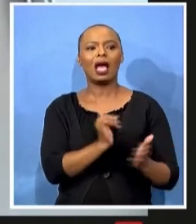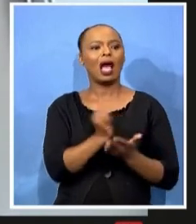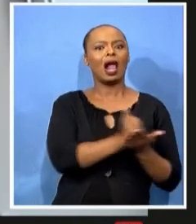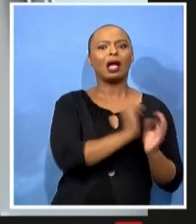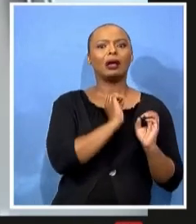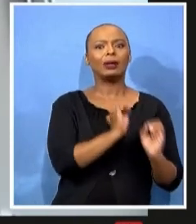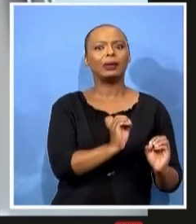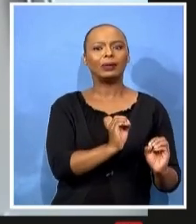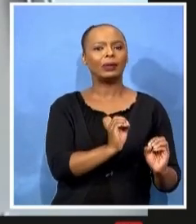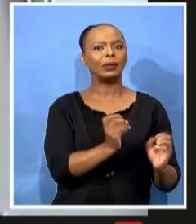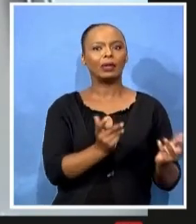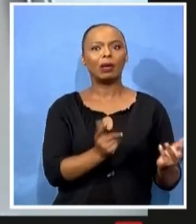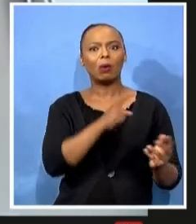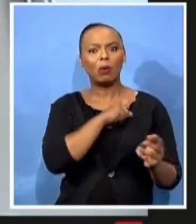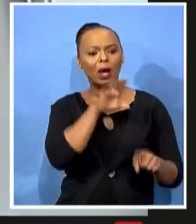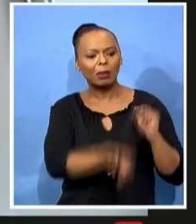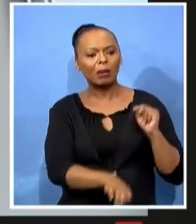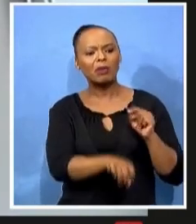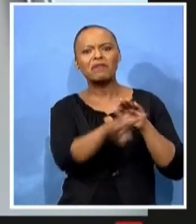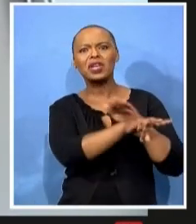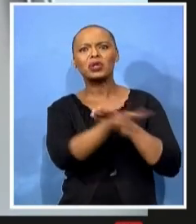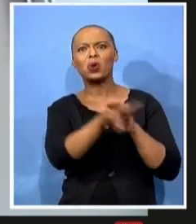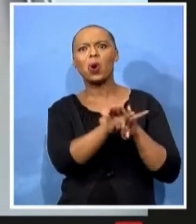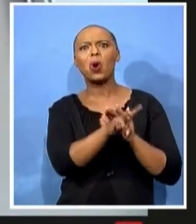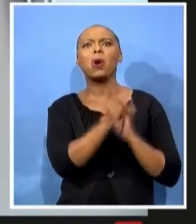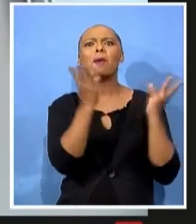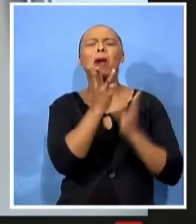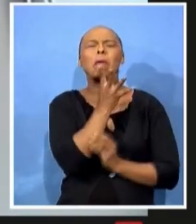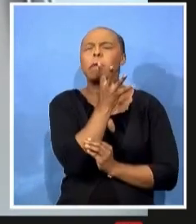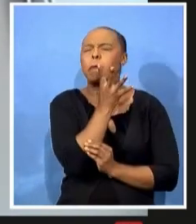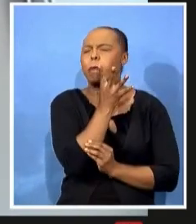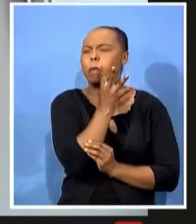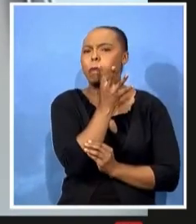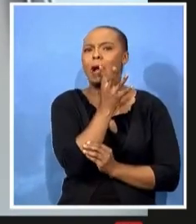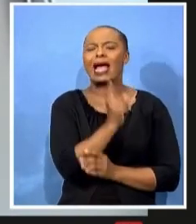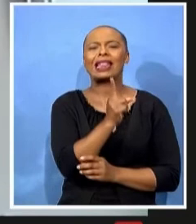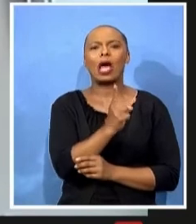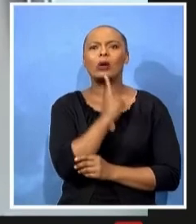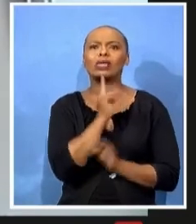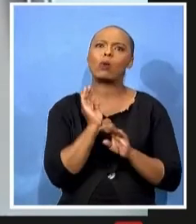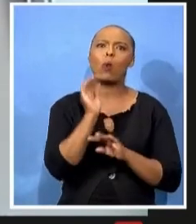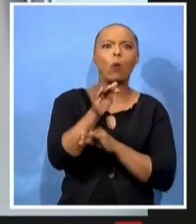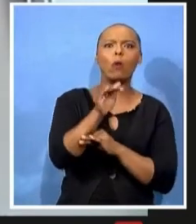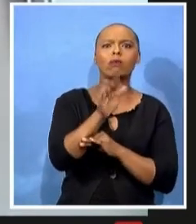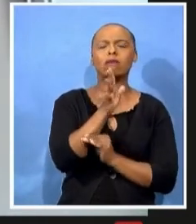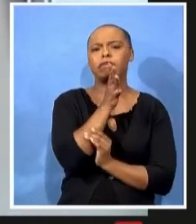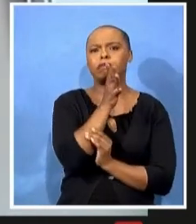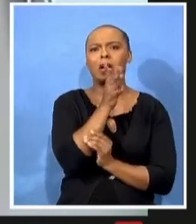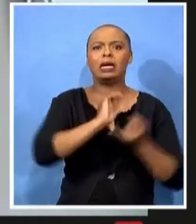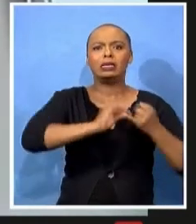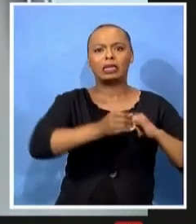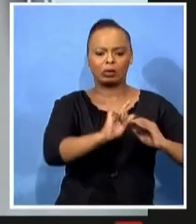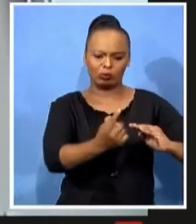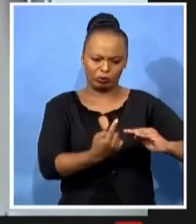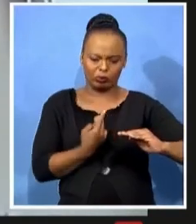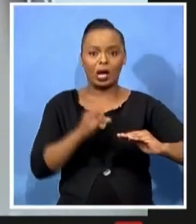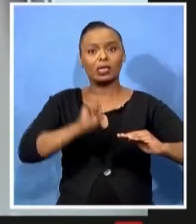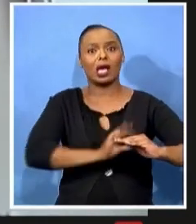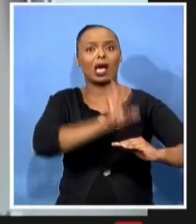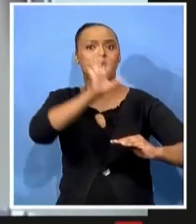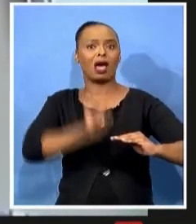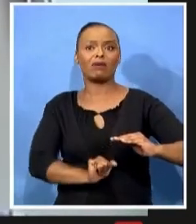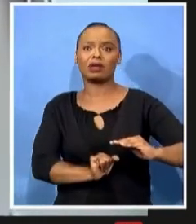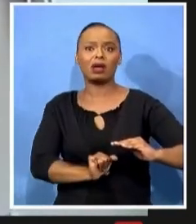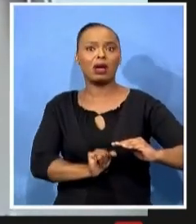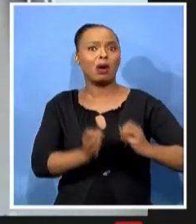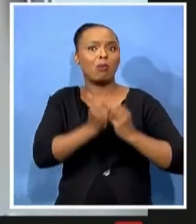thousands. Literally thousands of people trying to get back into South Africa, a lot of them not wearing masks,